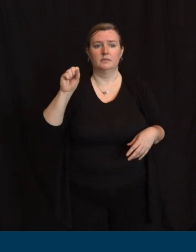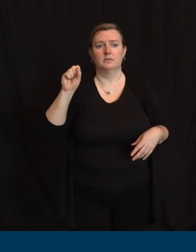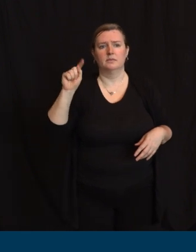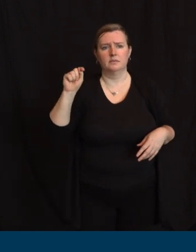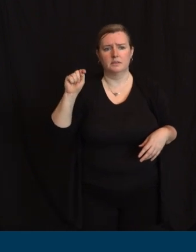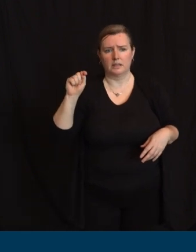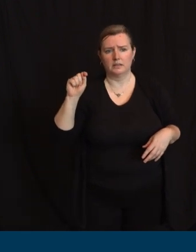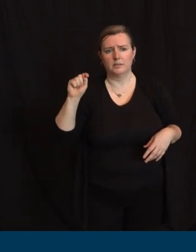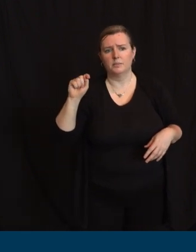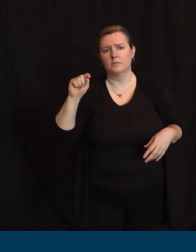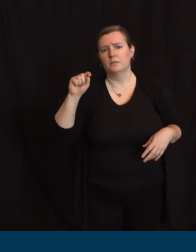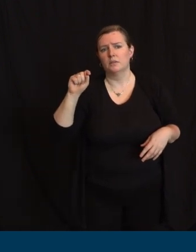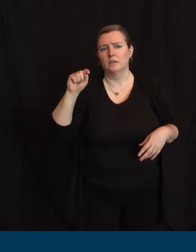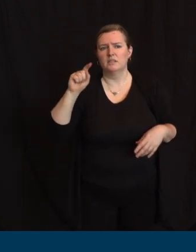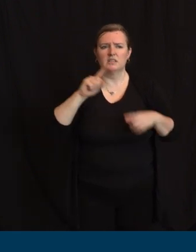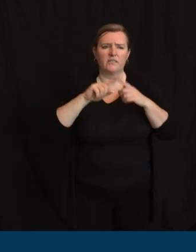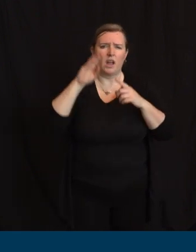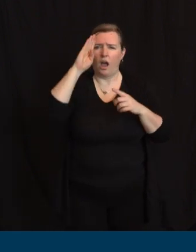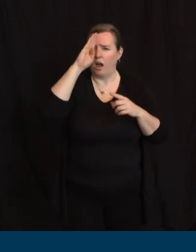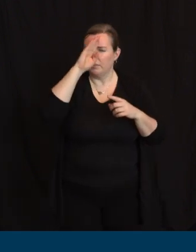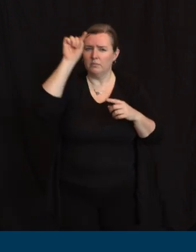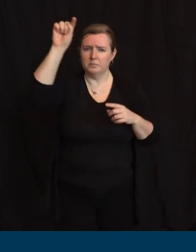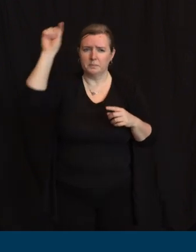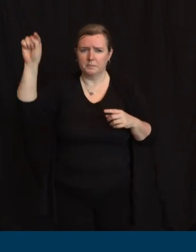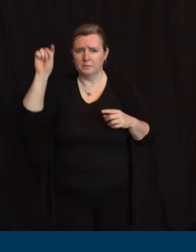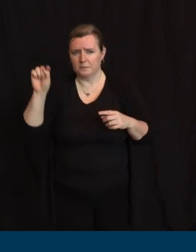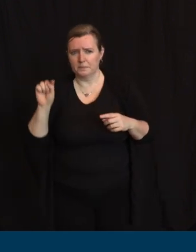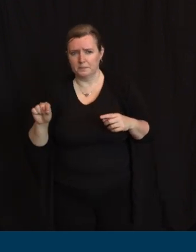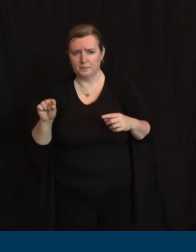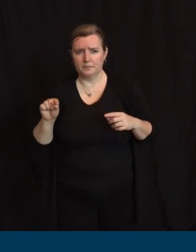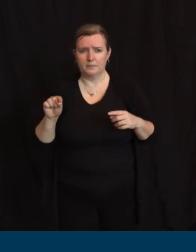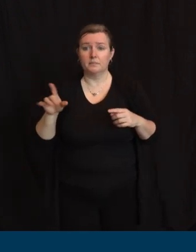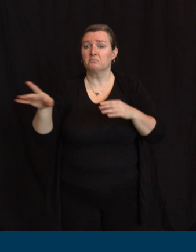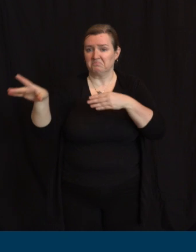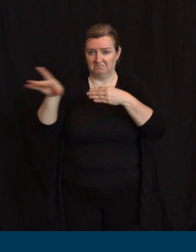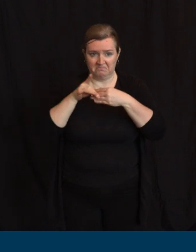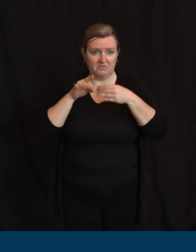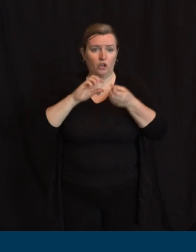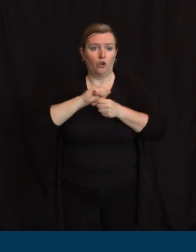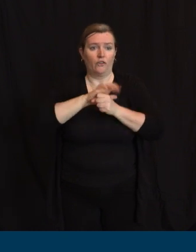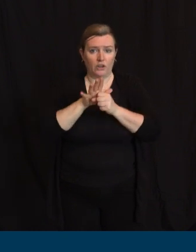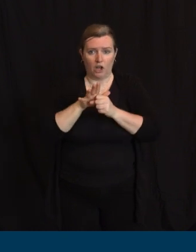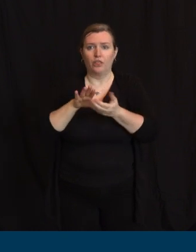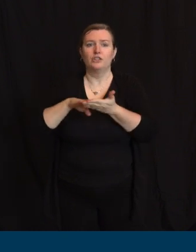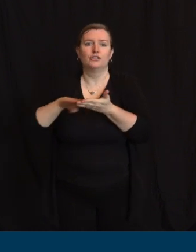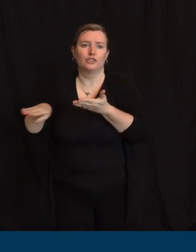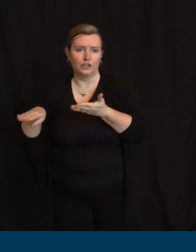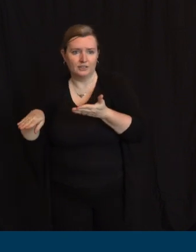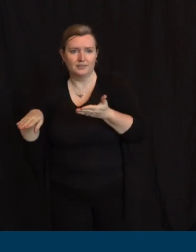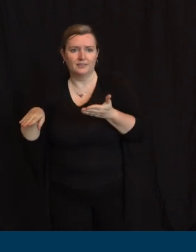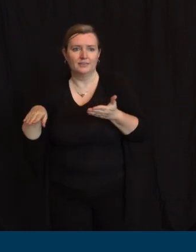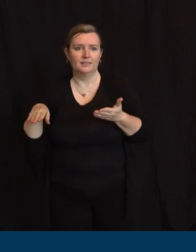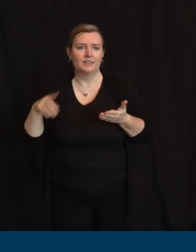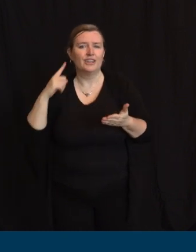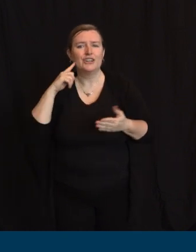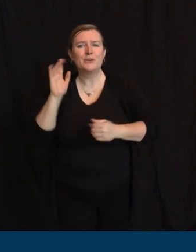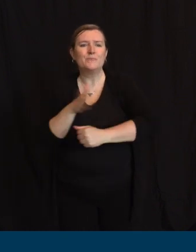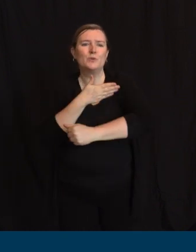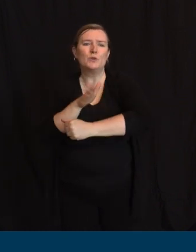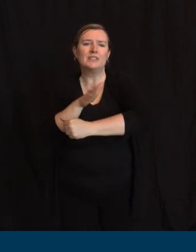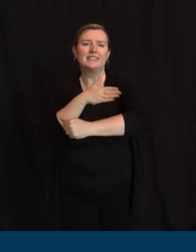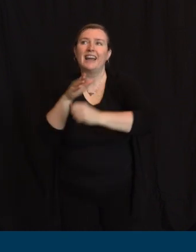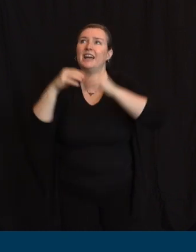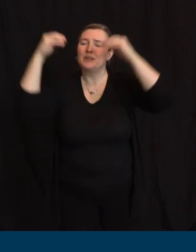defeats COVID-19 and is discharged, they play the Beatles' "Here Comes the Sun" over the PA system to